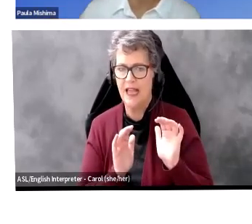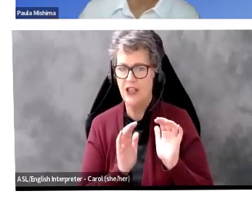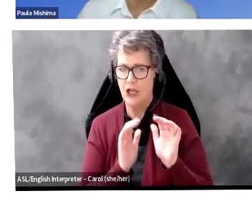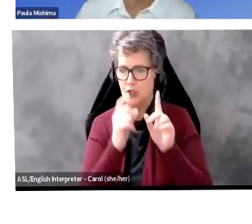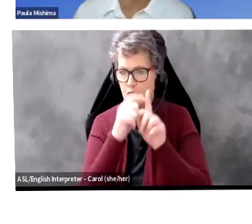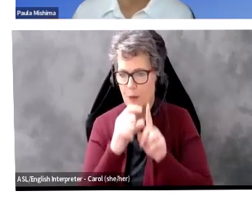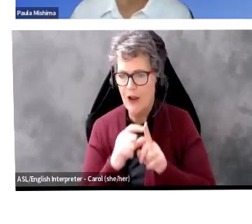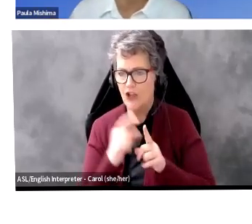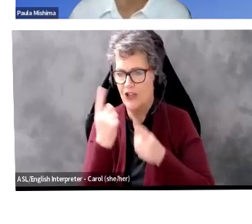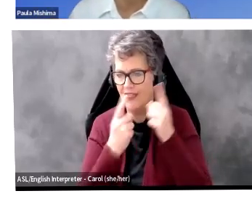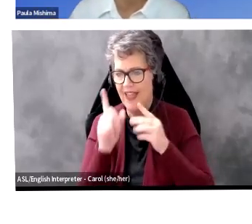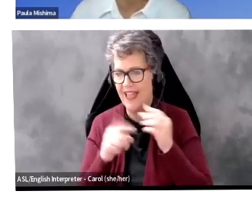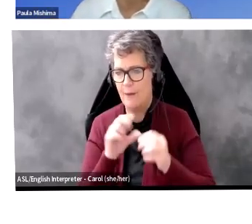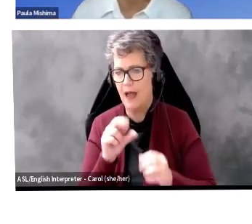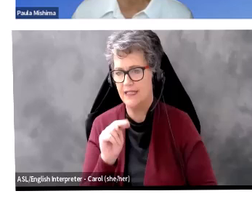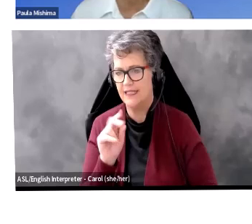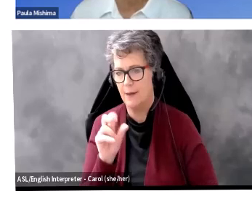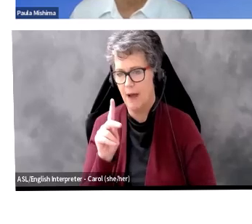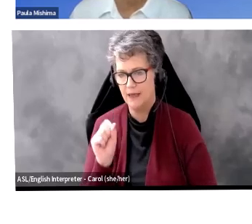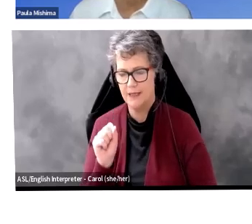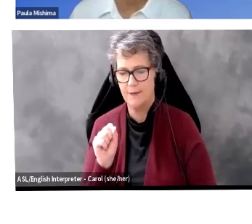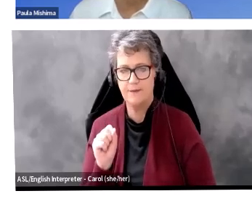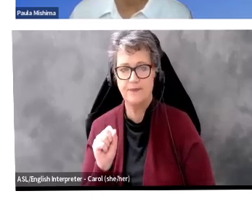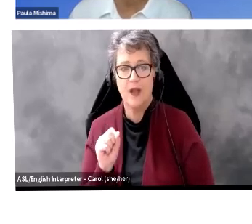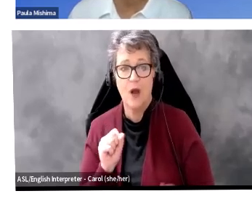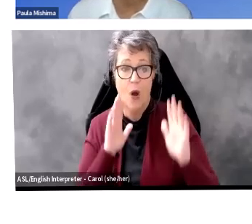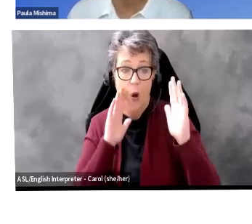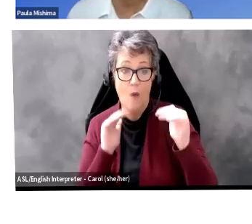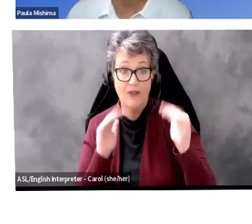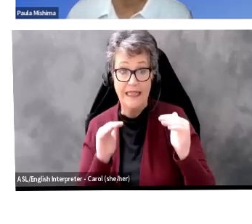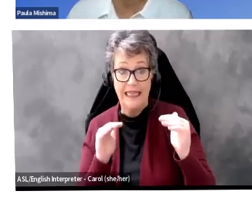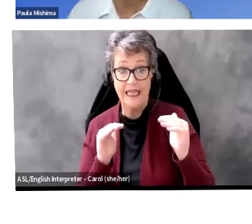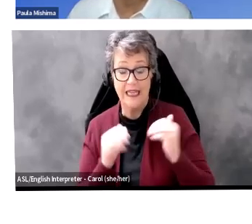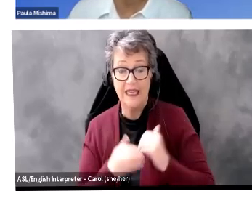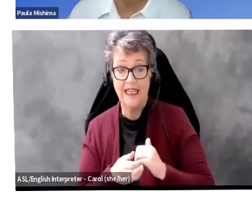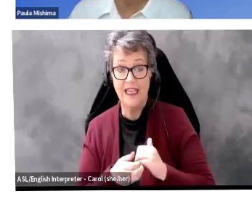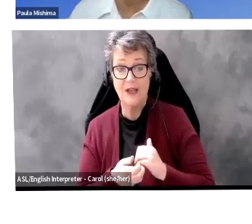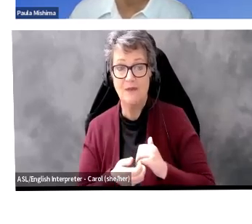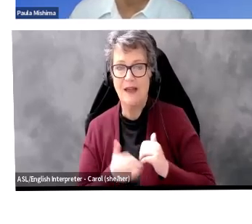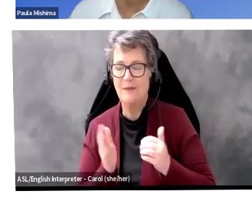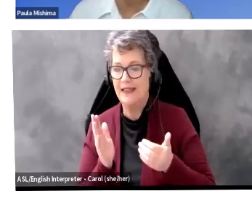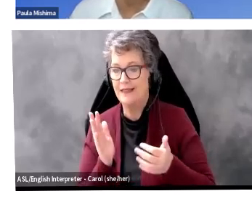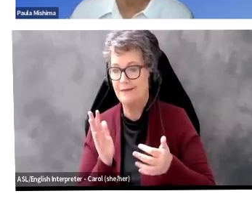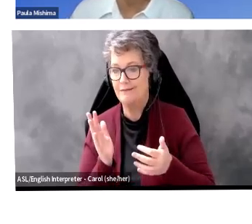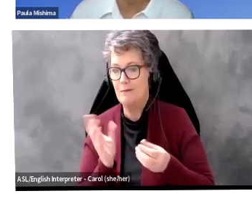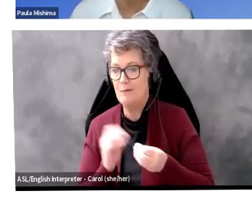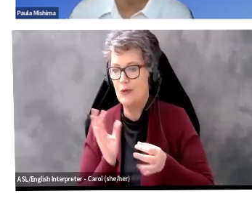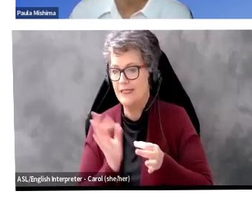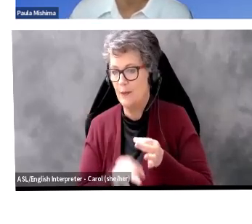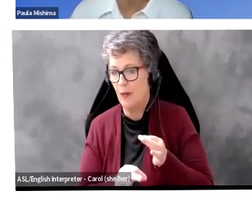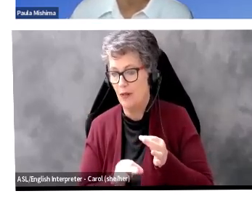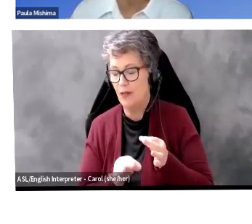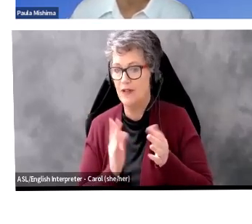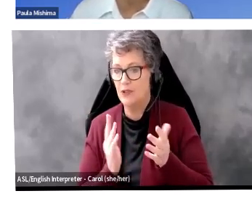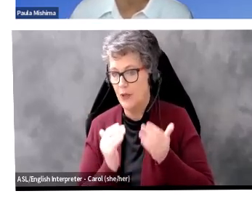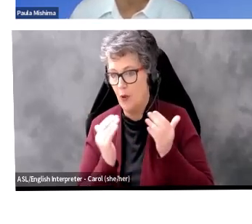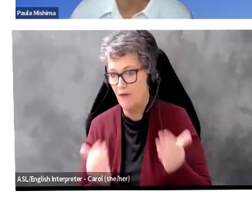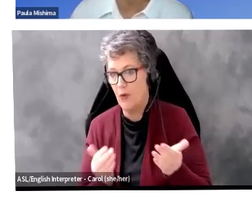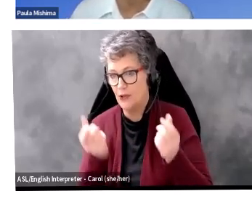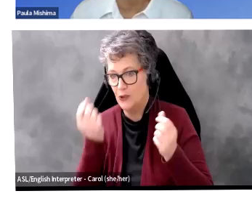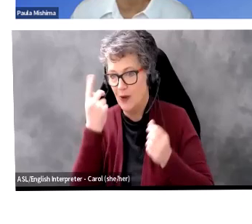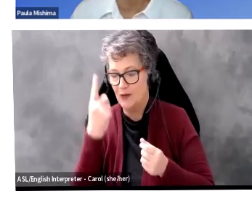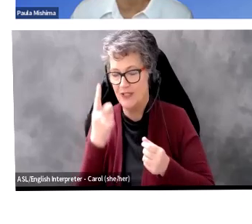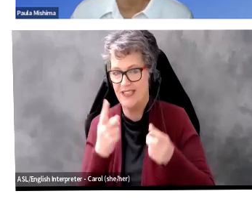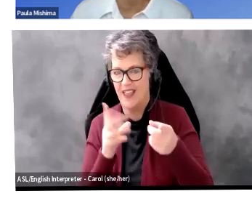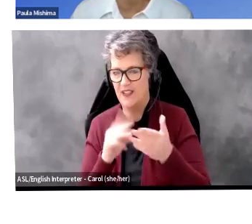terminology and thinking about Sunbucks. Hopefully that will make it more easy as we go forward to understand